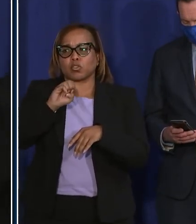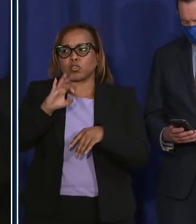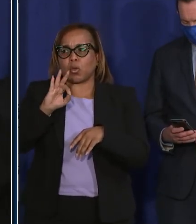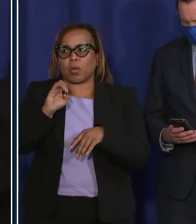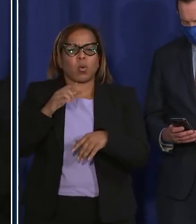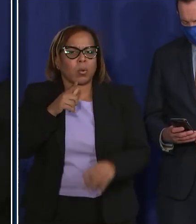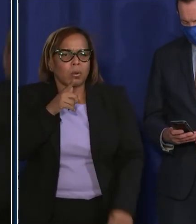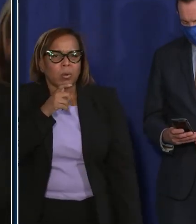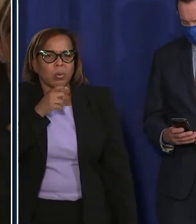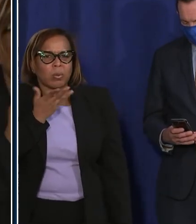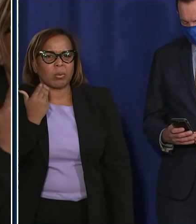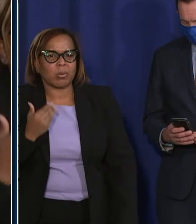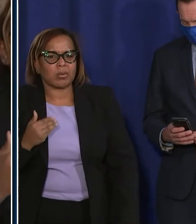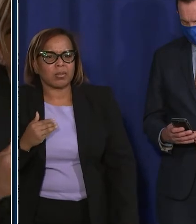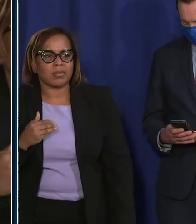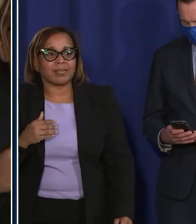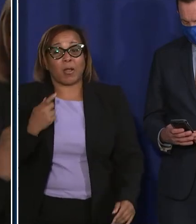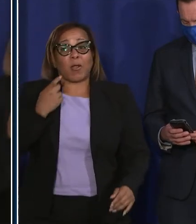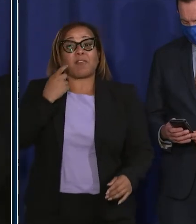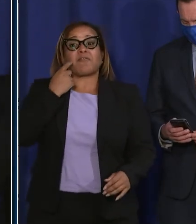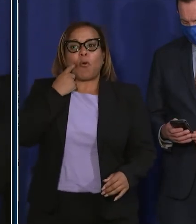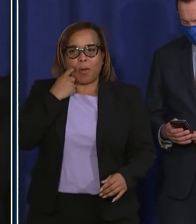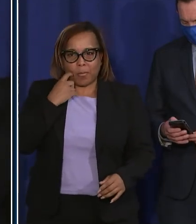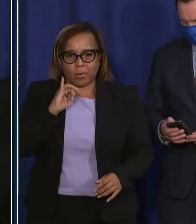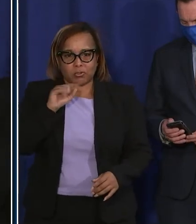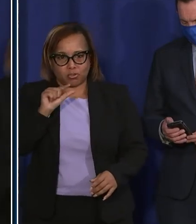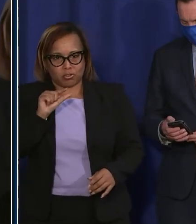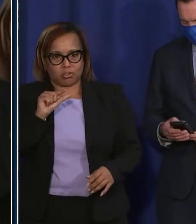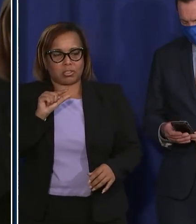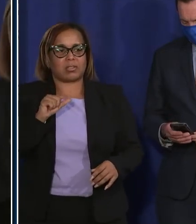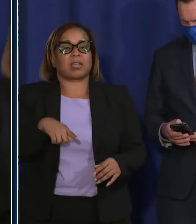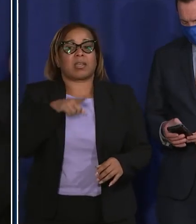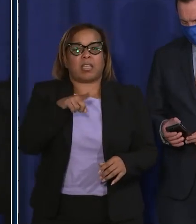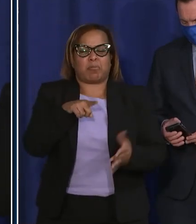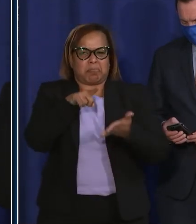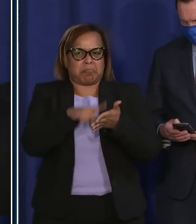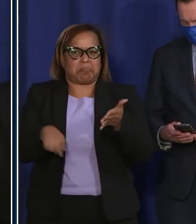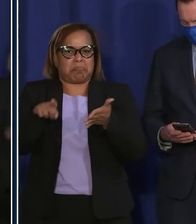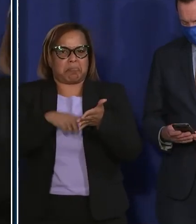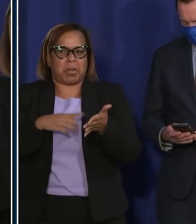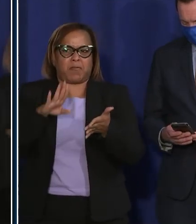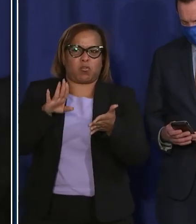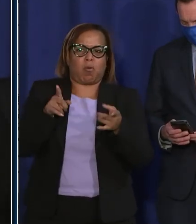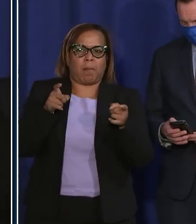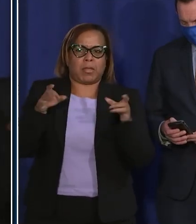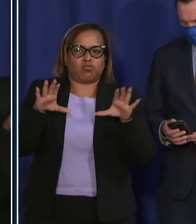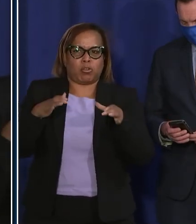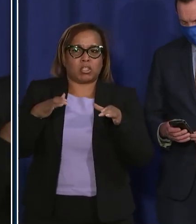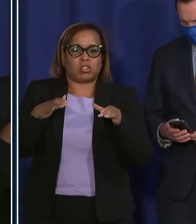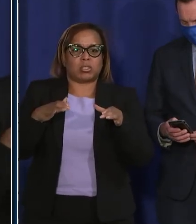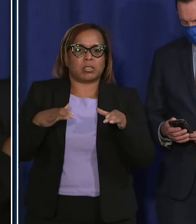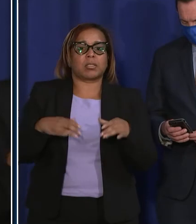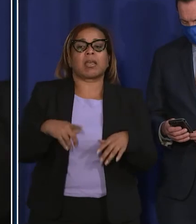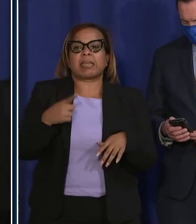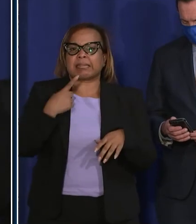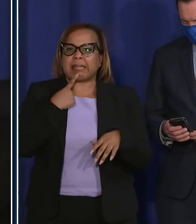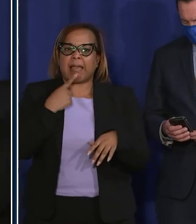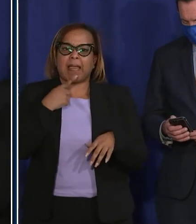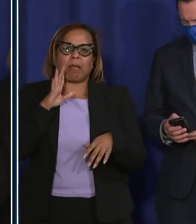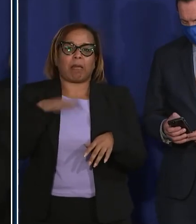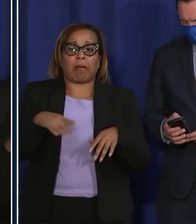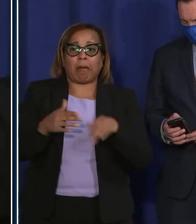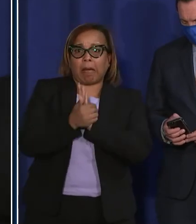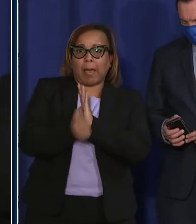Who? Former Inspector General Joe Ferguson was extremely critical of your administration on his way out the door, saying the